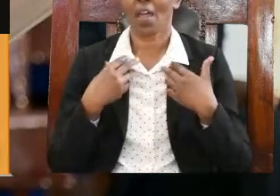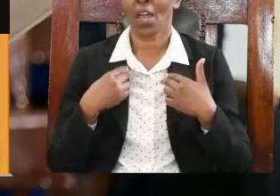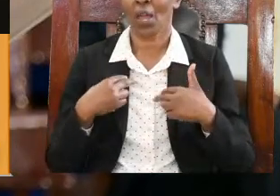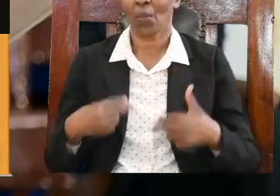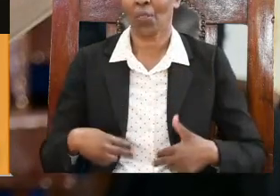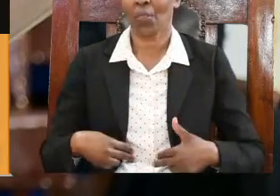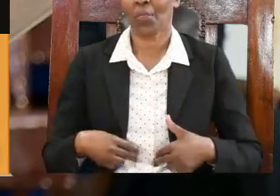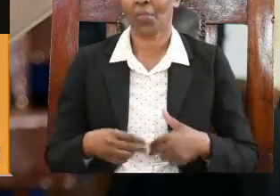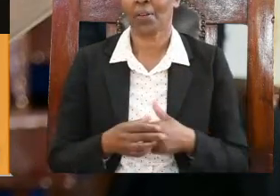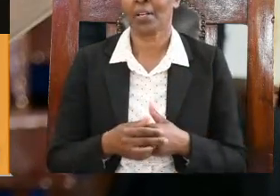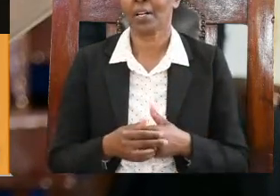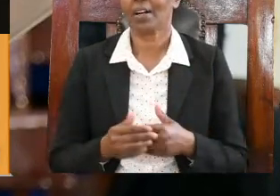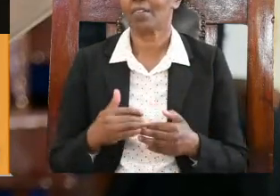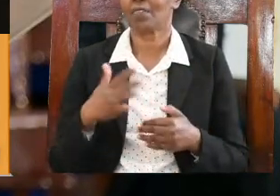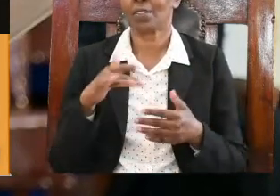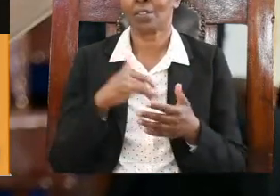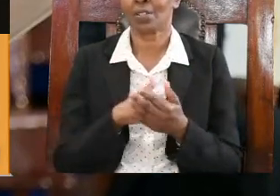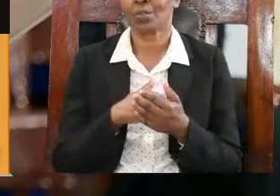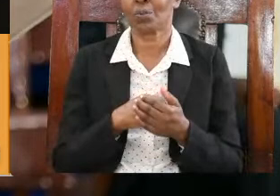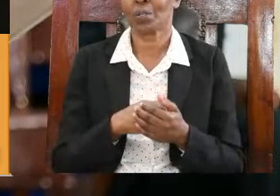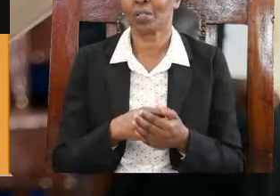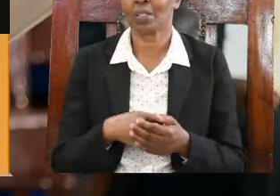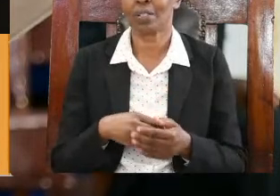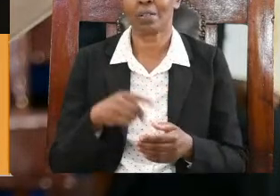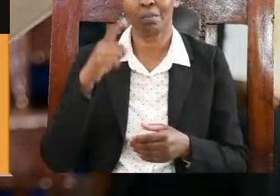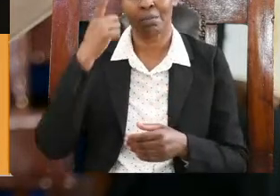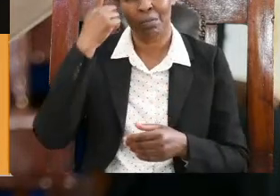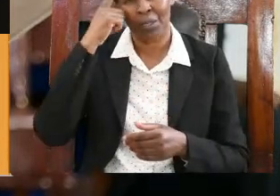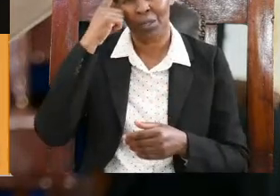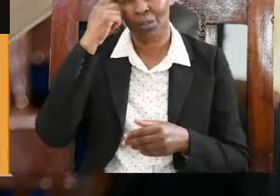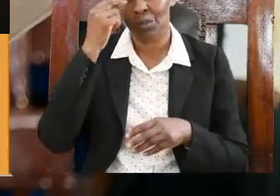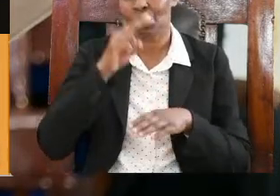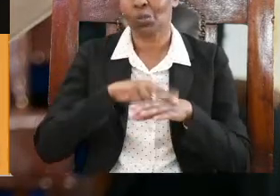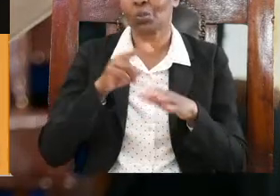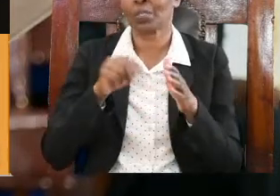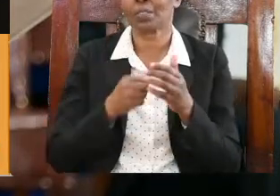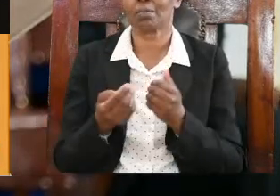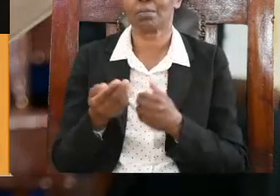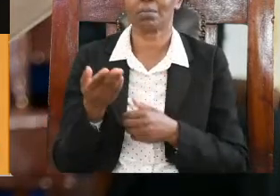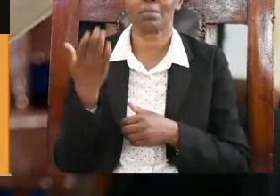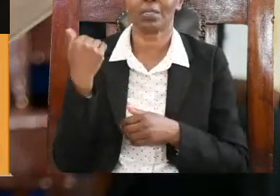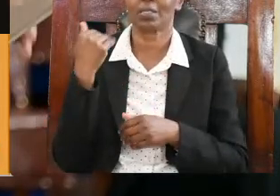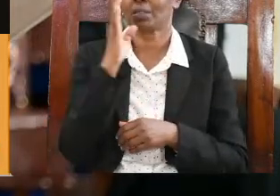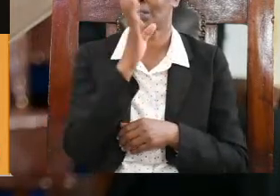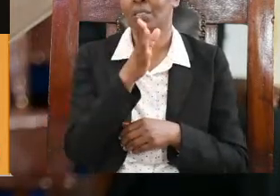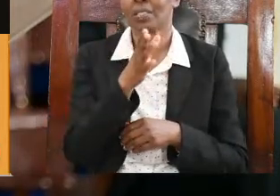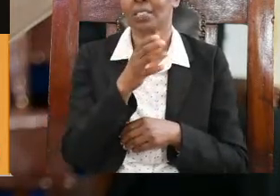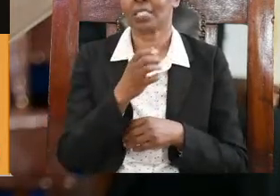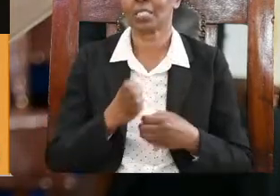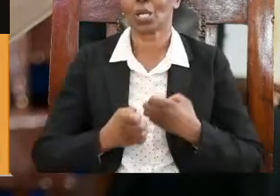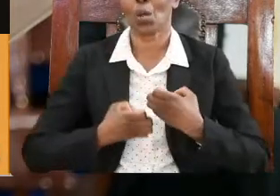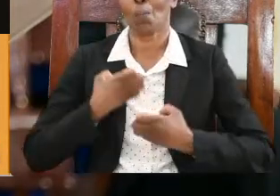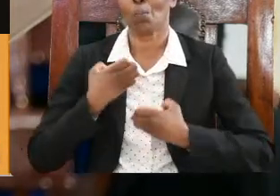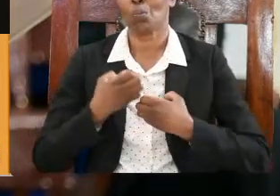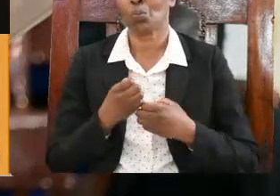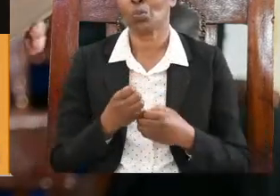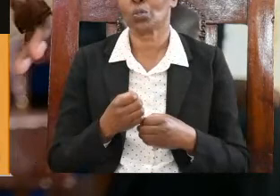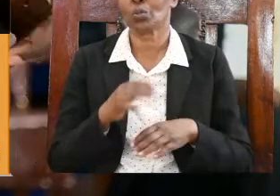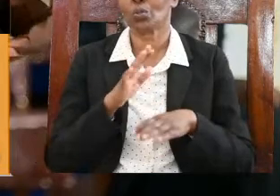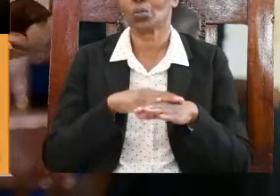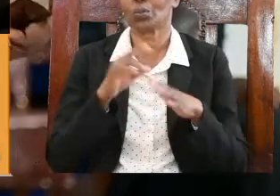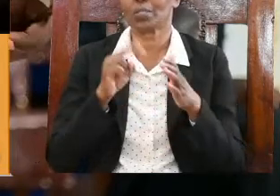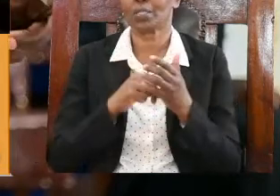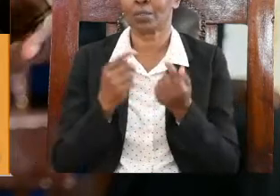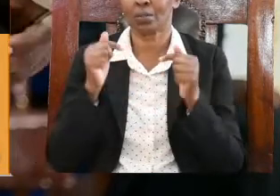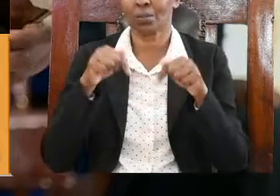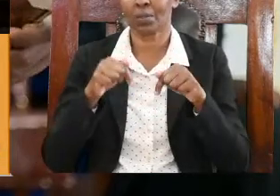at mental wellness. Last Sunday, we looked at emotional wellness. And today, we look